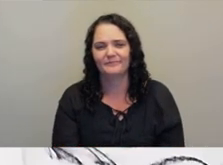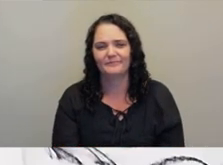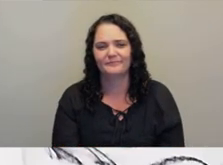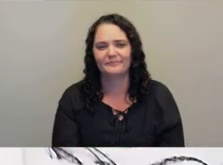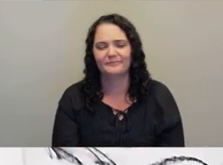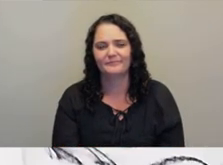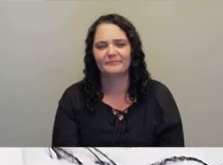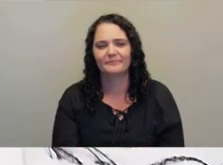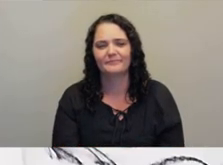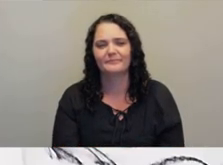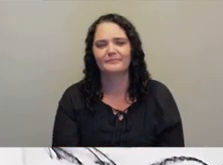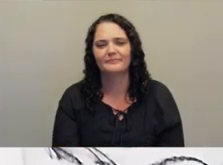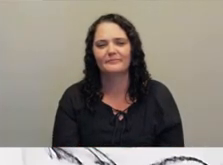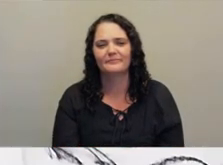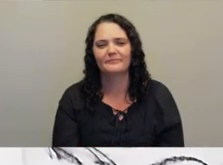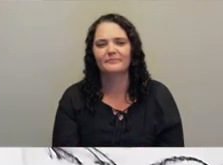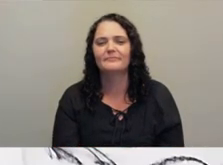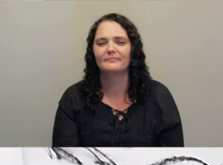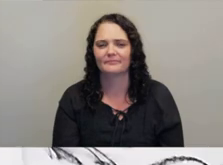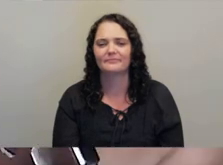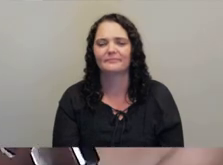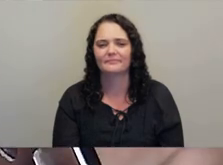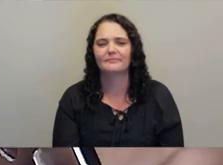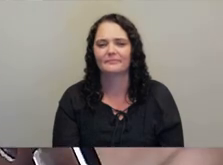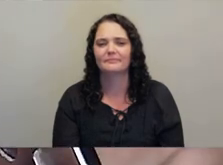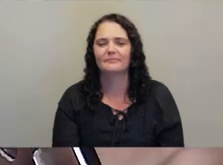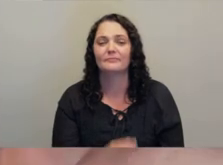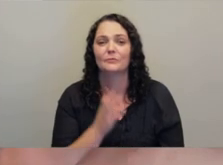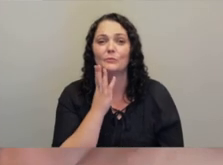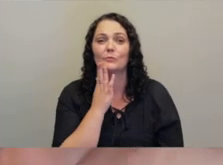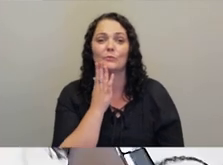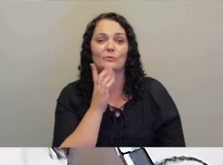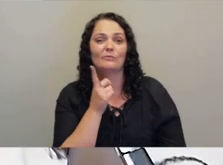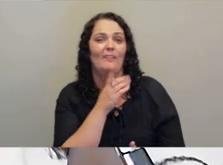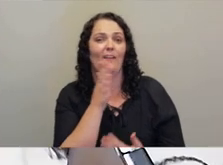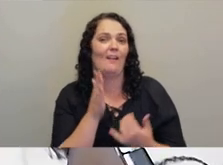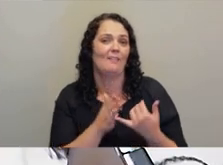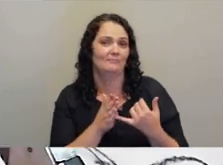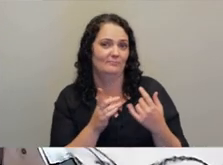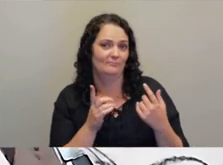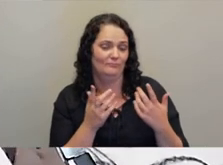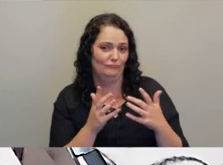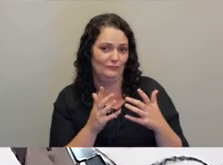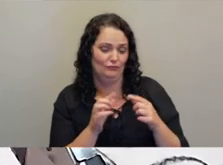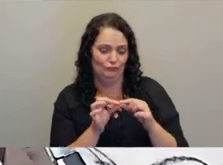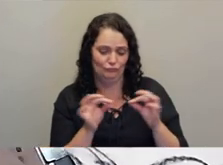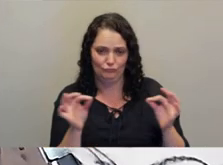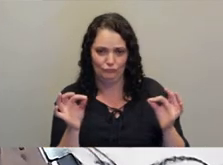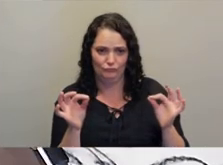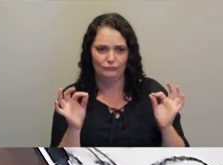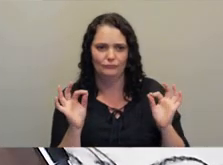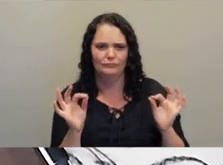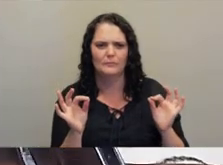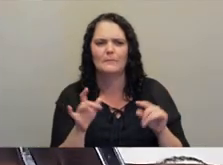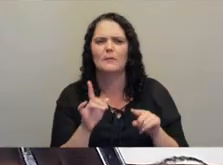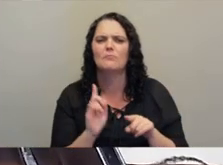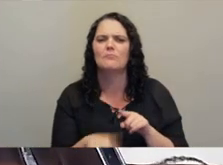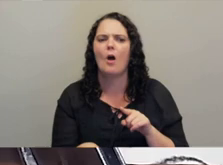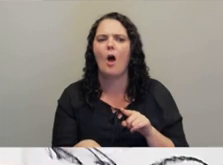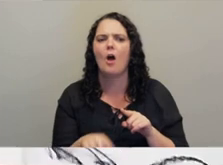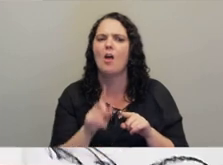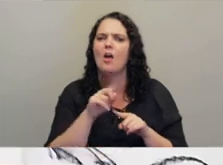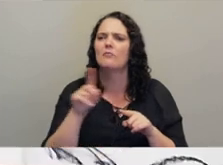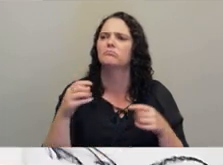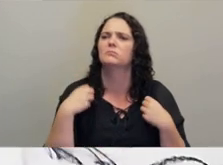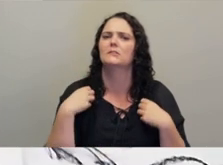step that you would want to do with your pen, you'll notice that most pens, and here's a commercially made bamboo